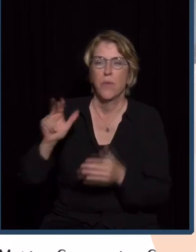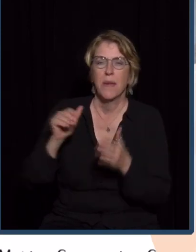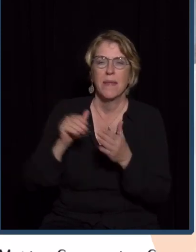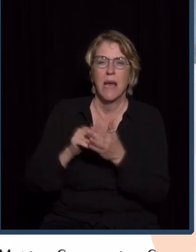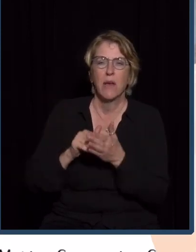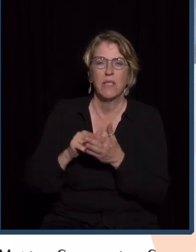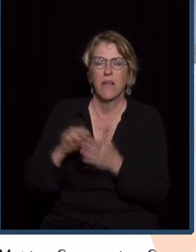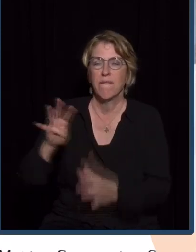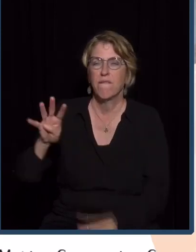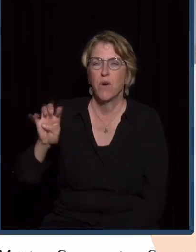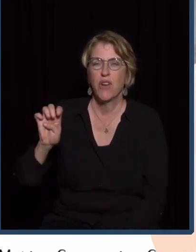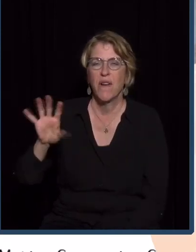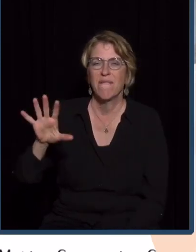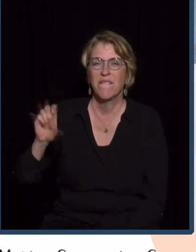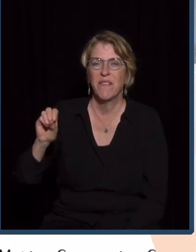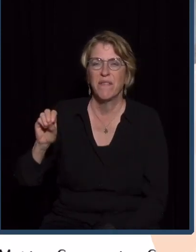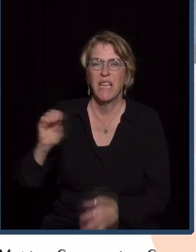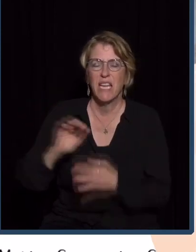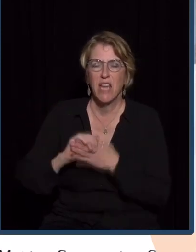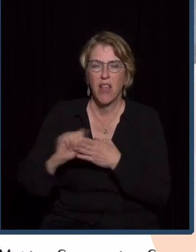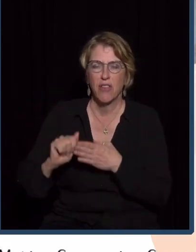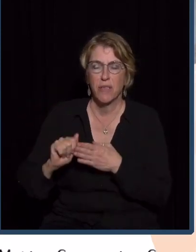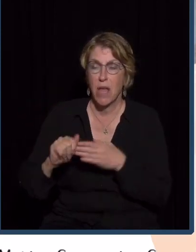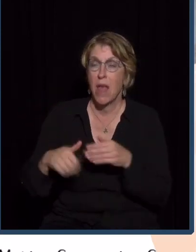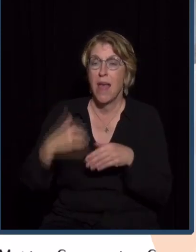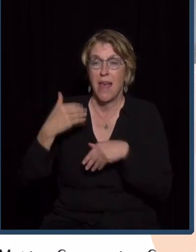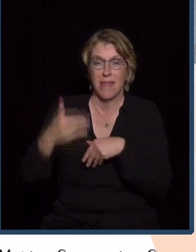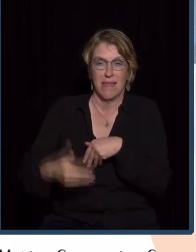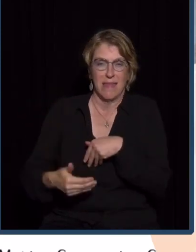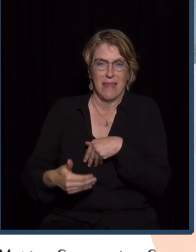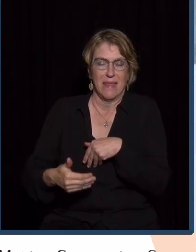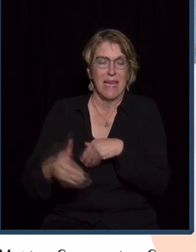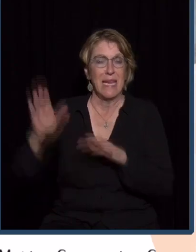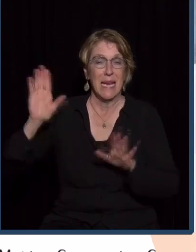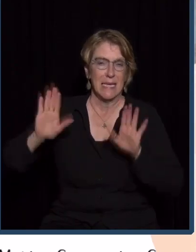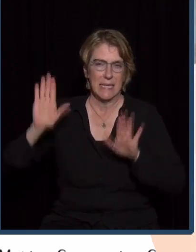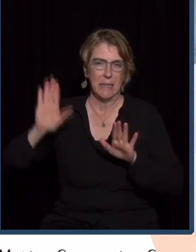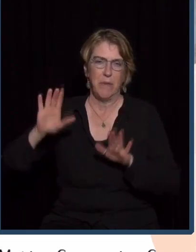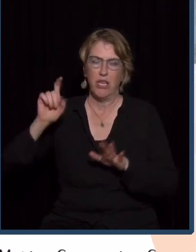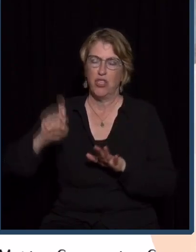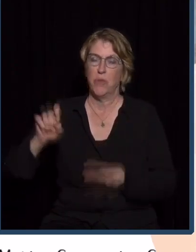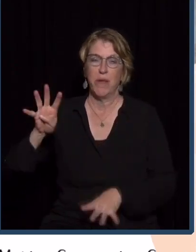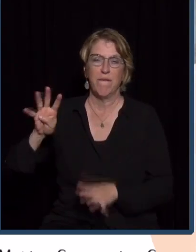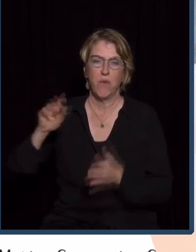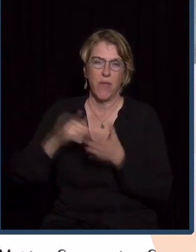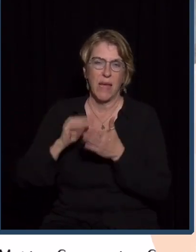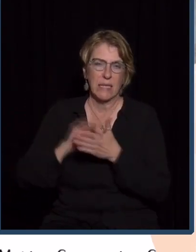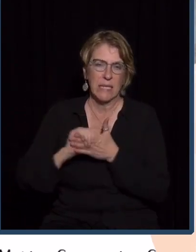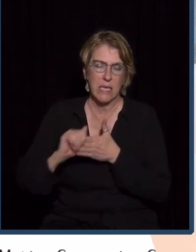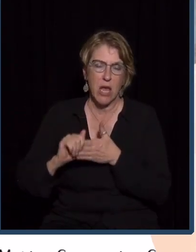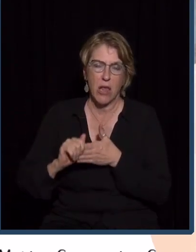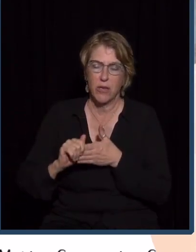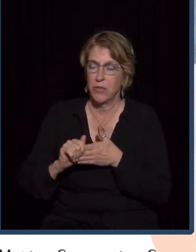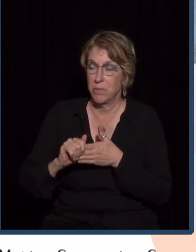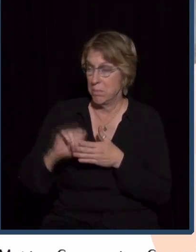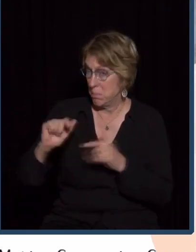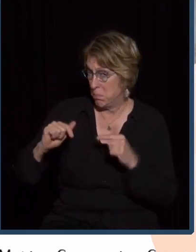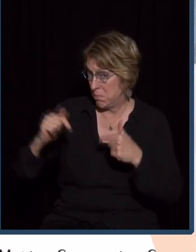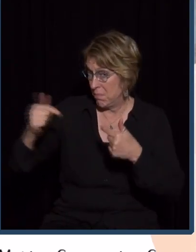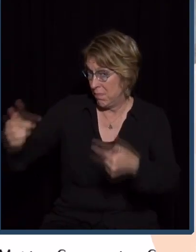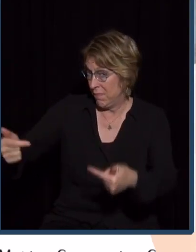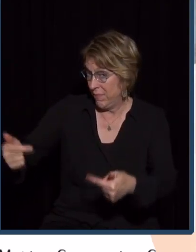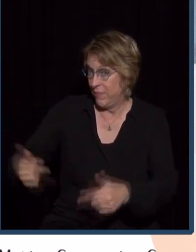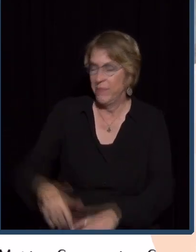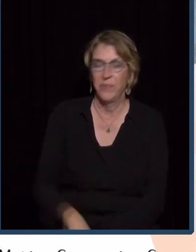$3,750. I believe the next bid would be $4,000. So if you are not the top bidder, you need to go bid on that right now. Okay.